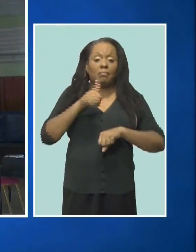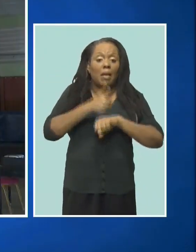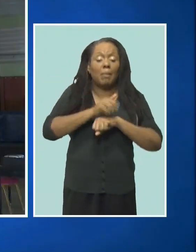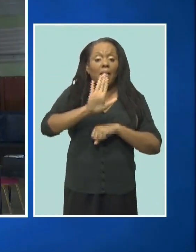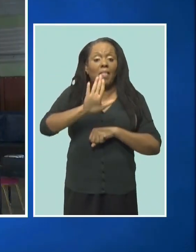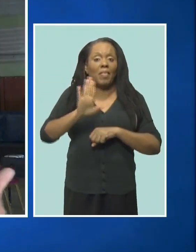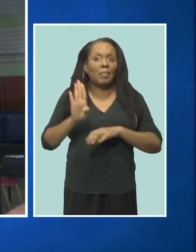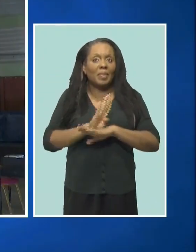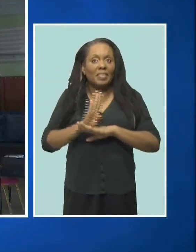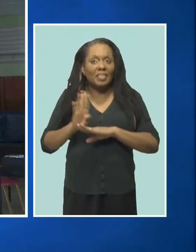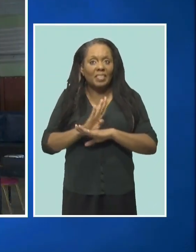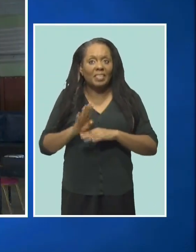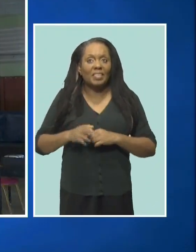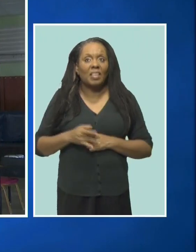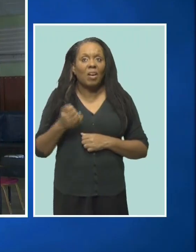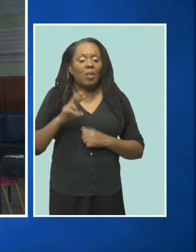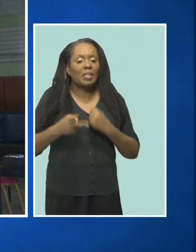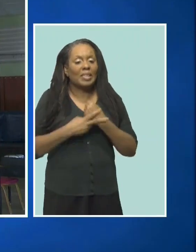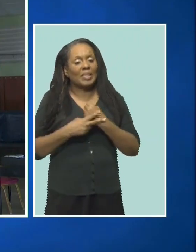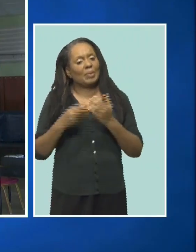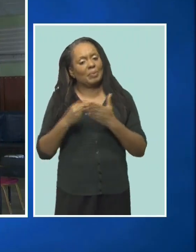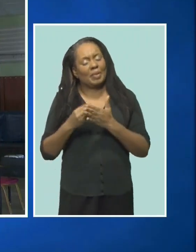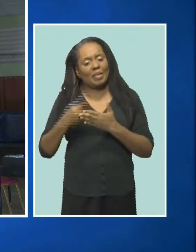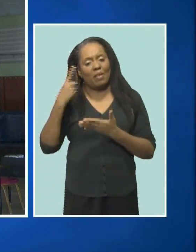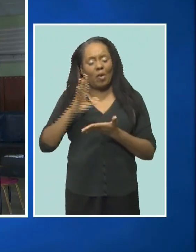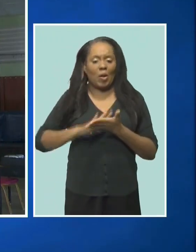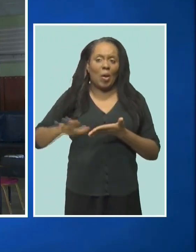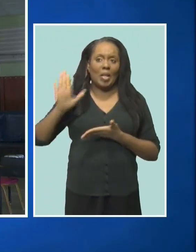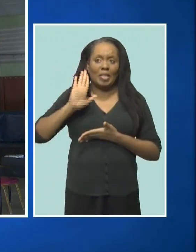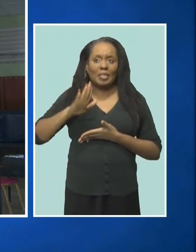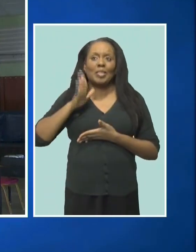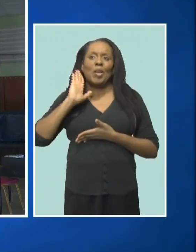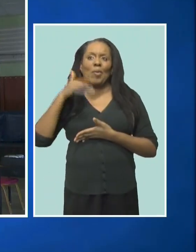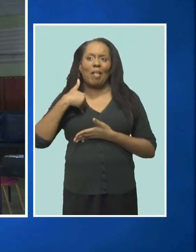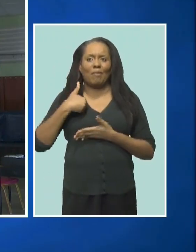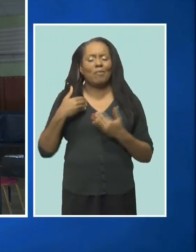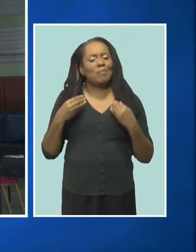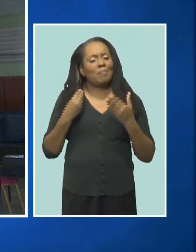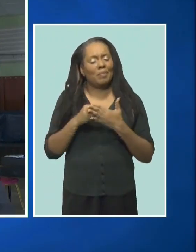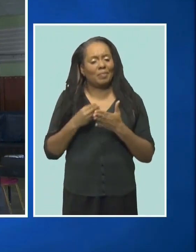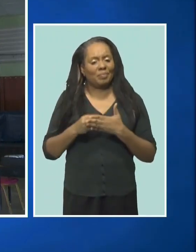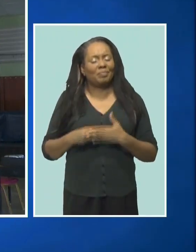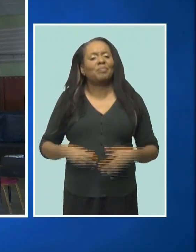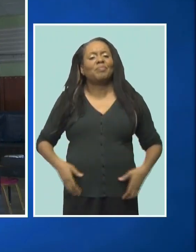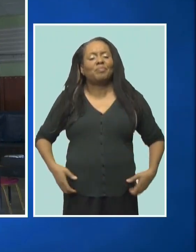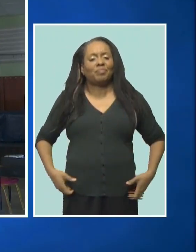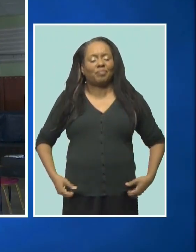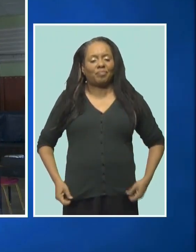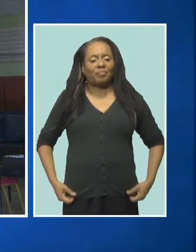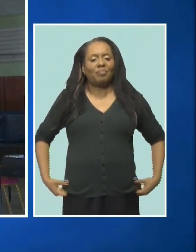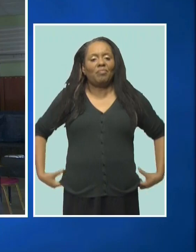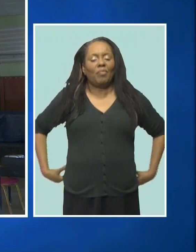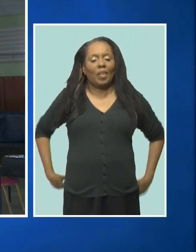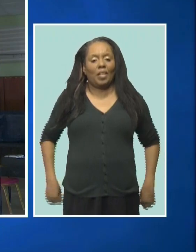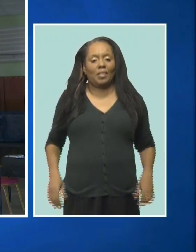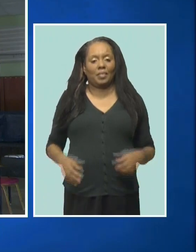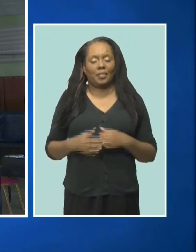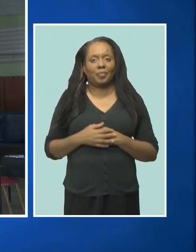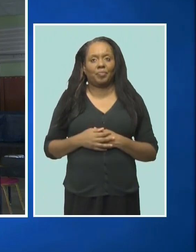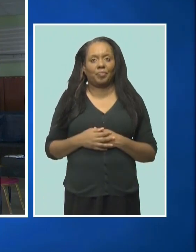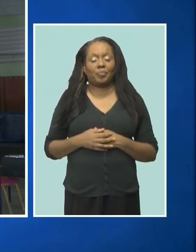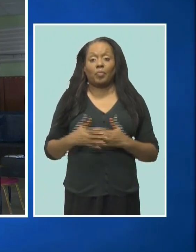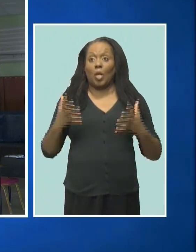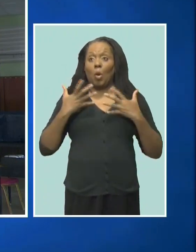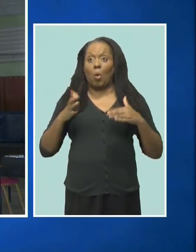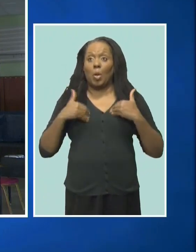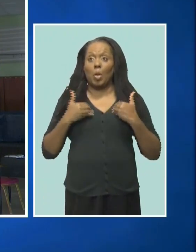it over there for, if it's college or anything like that, they have something to work with. So what we're trying to do is that we're causing young people